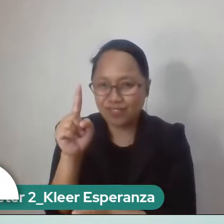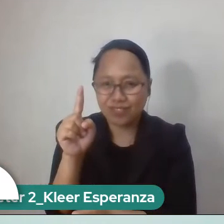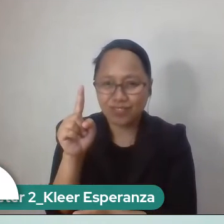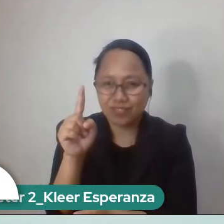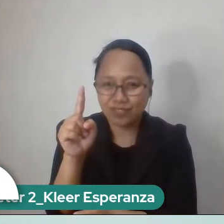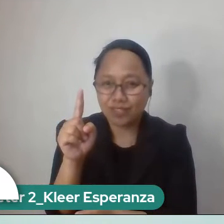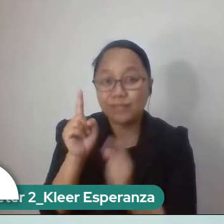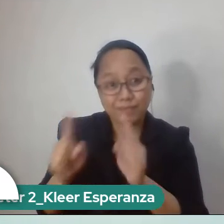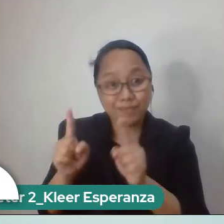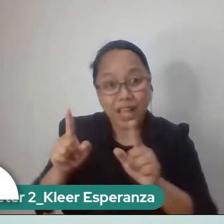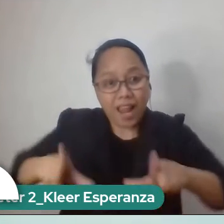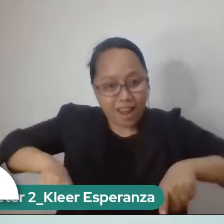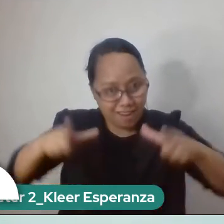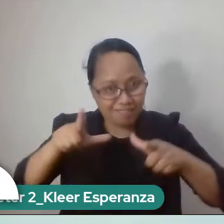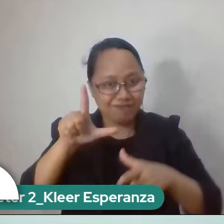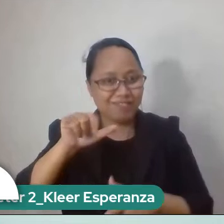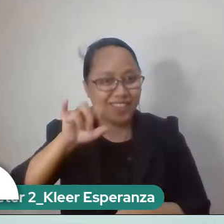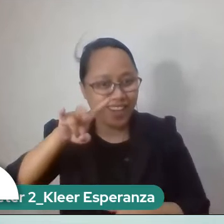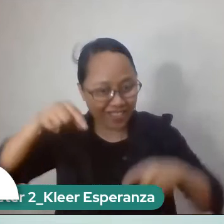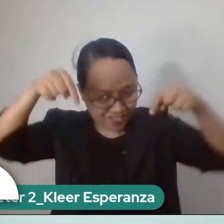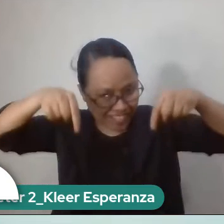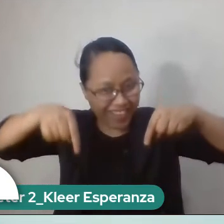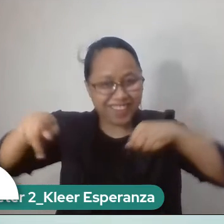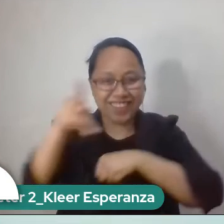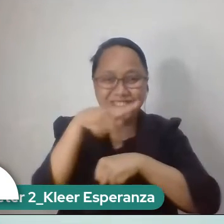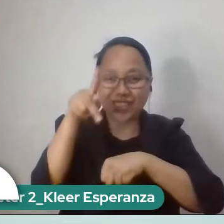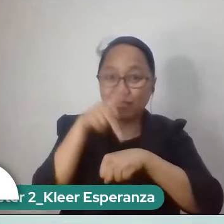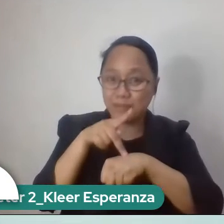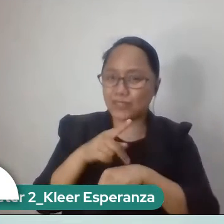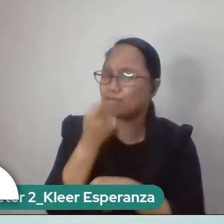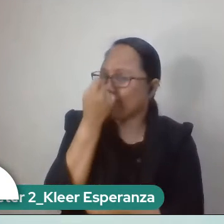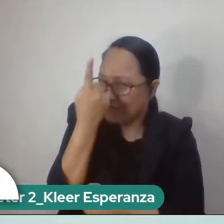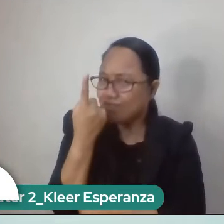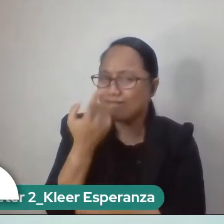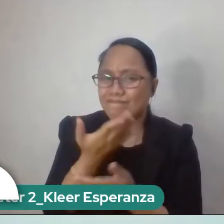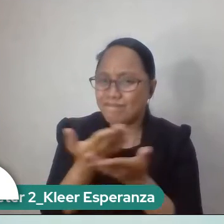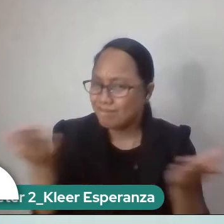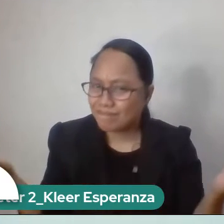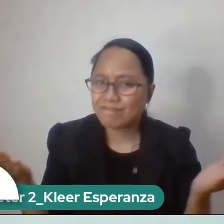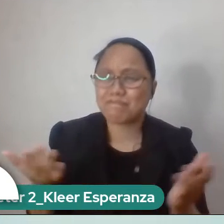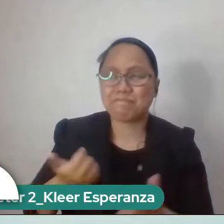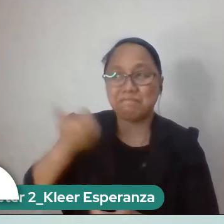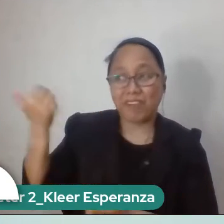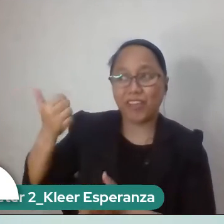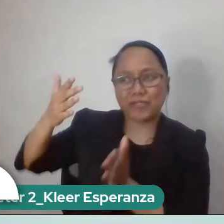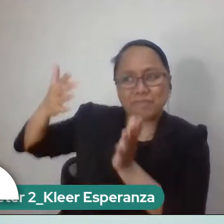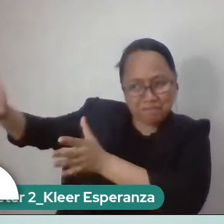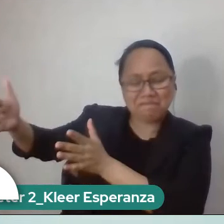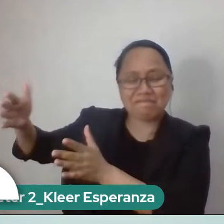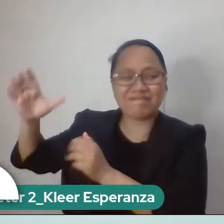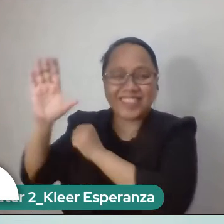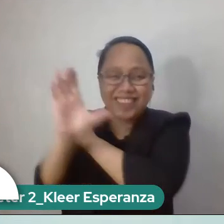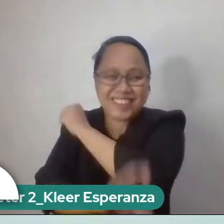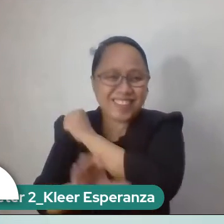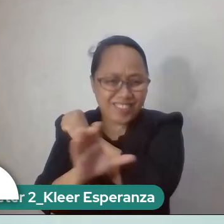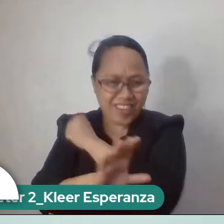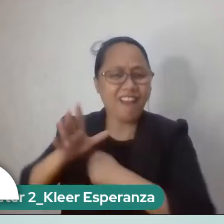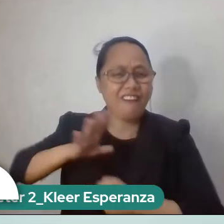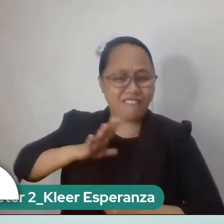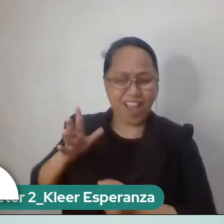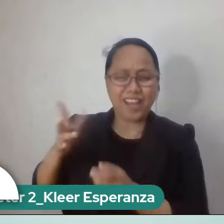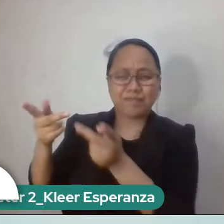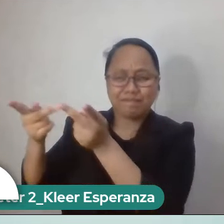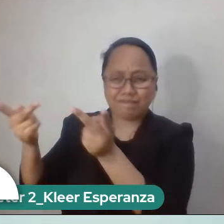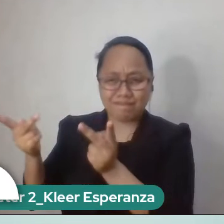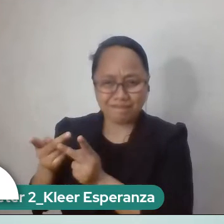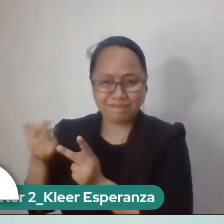attending live here in the Philippines. So we understand you're on the other side of the world, and we appreciate